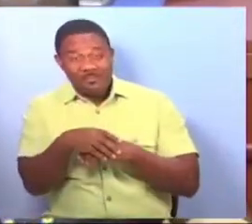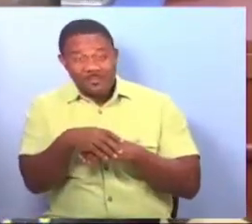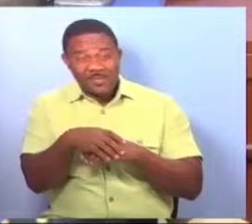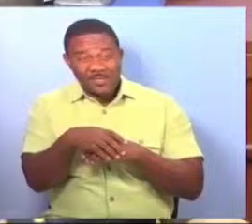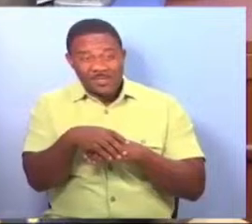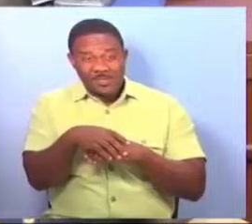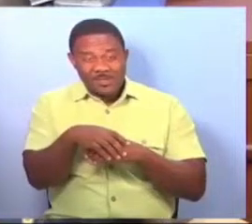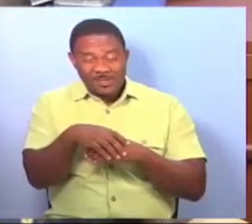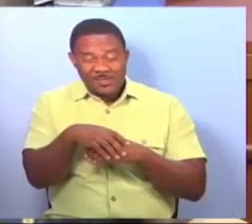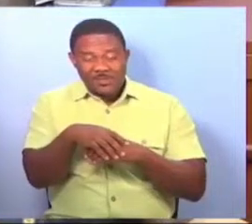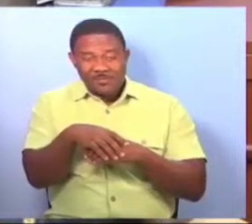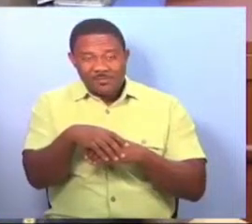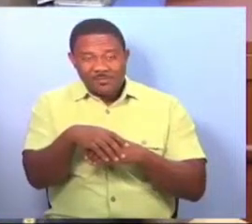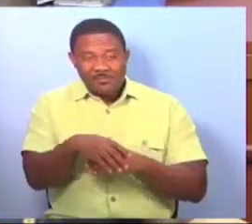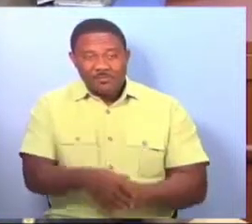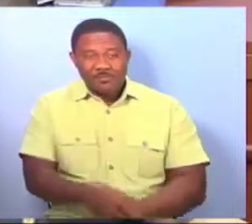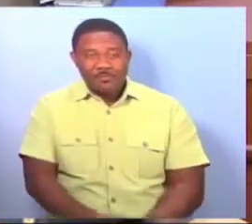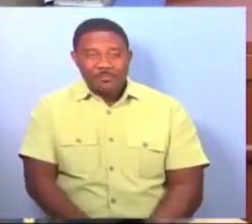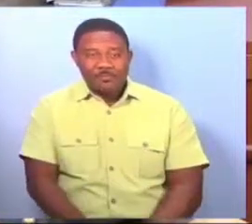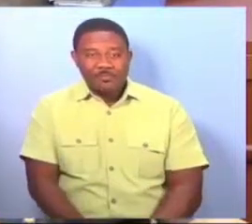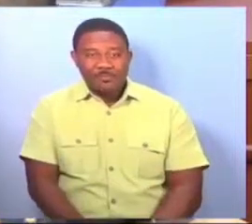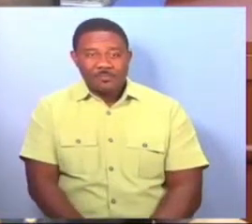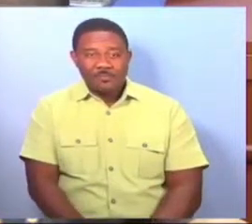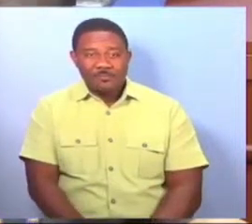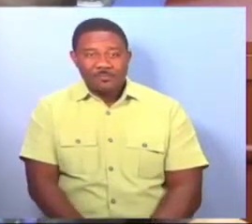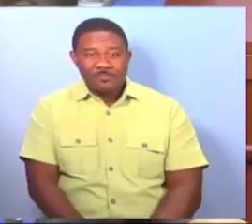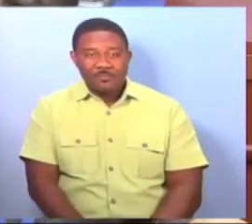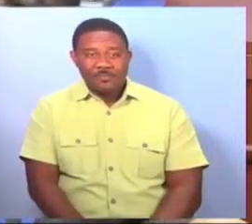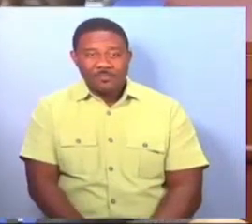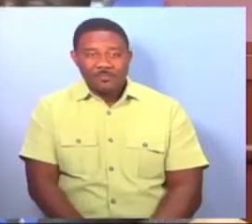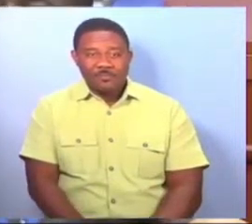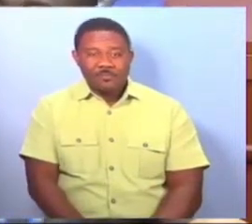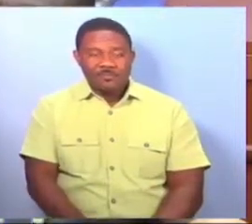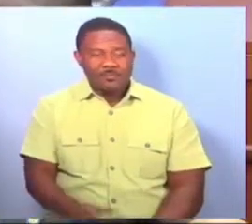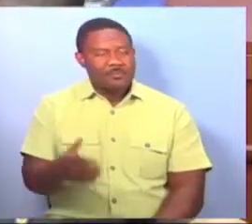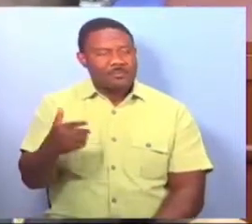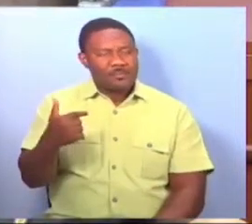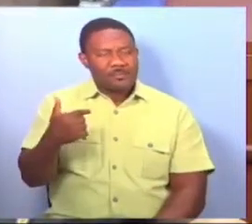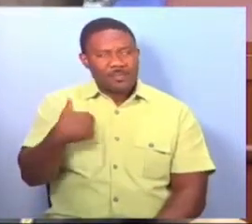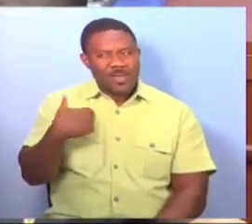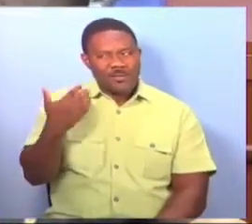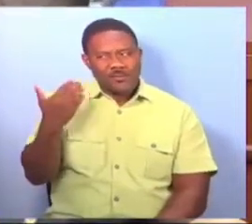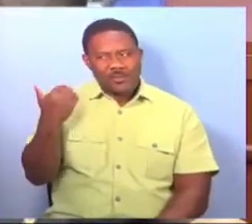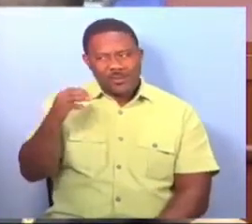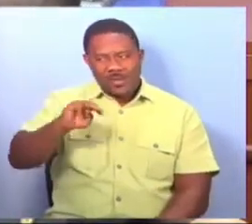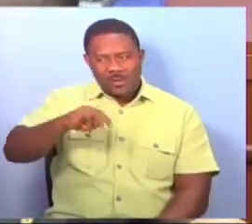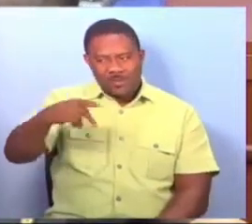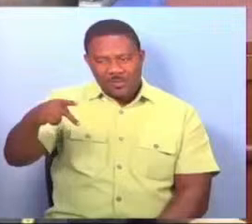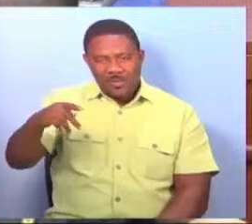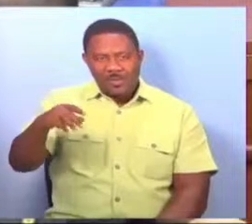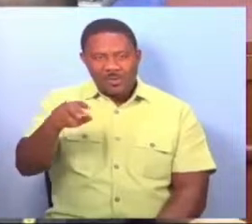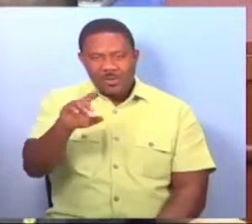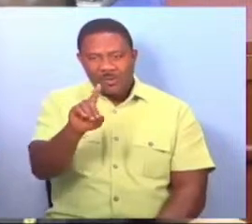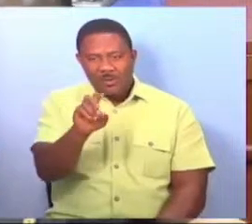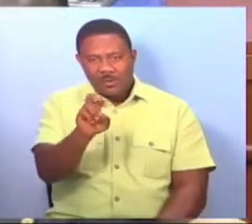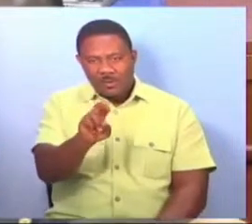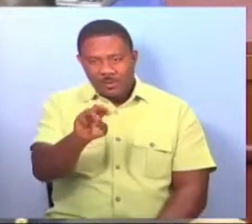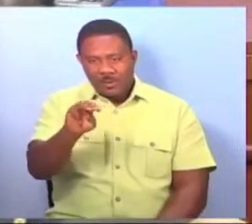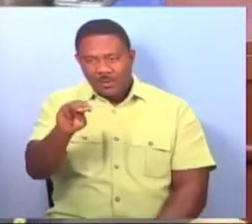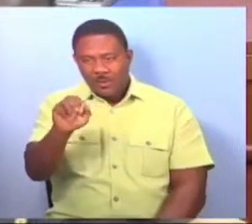Honorable Minority Chief Whip. My predecessor, Dr. Emmanuel Mafo, is